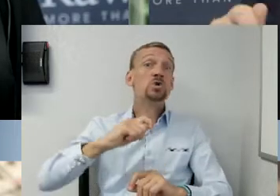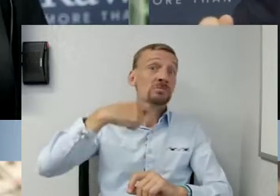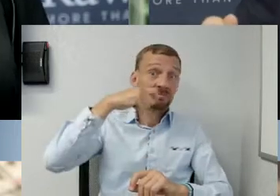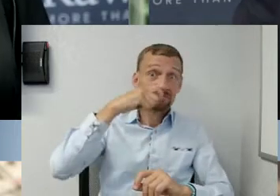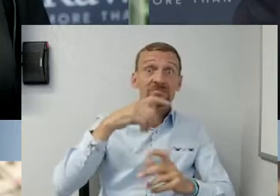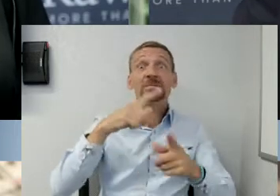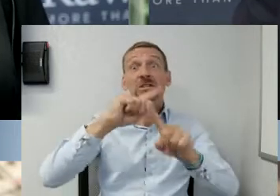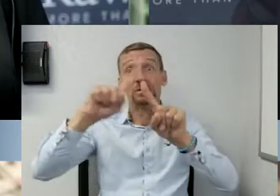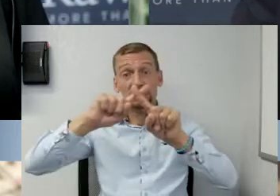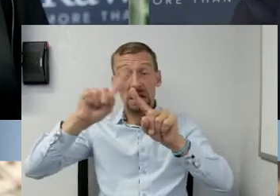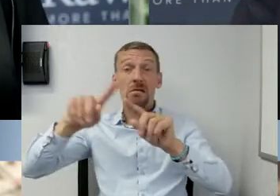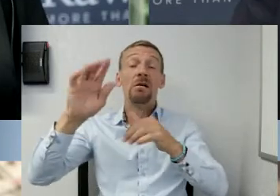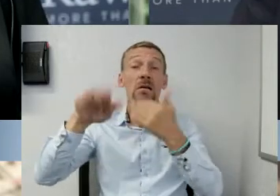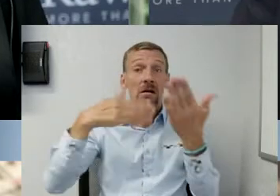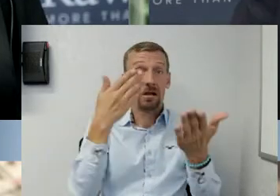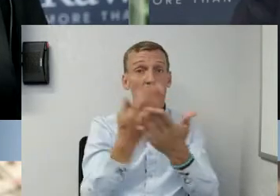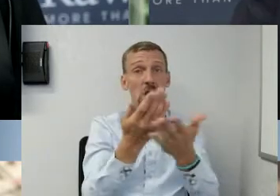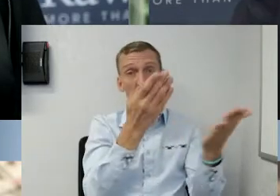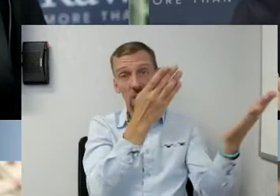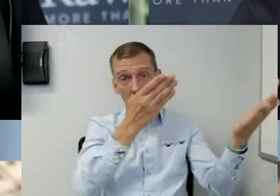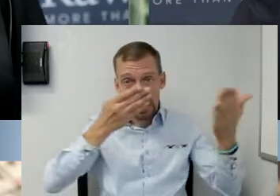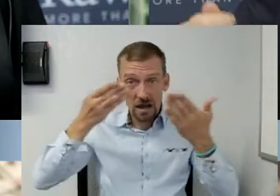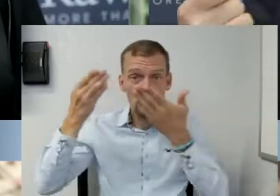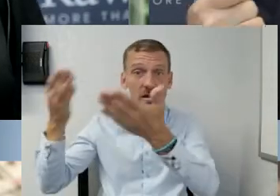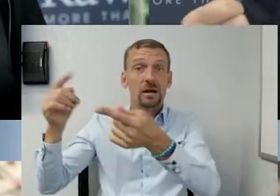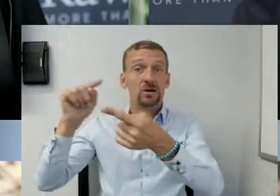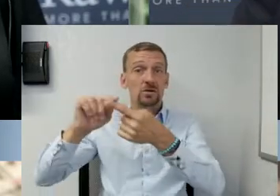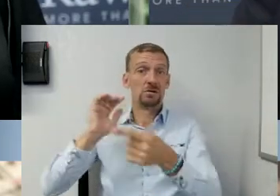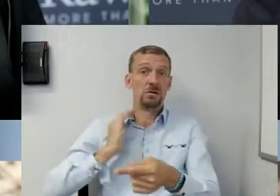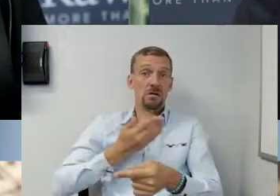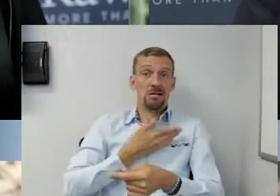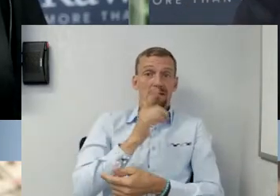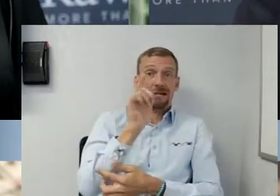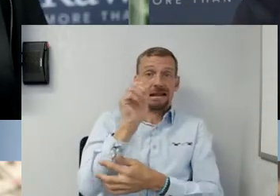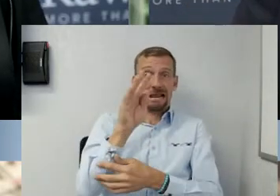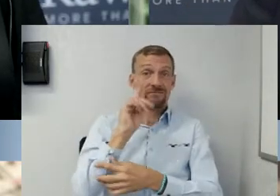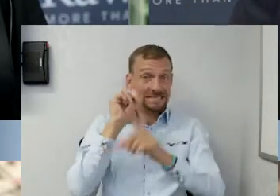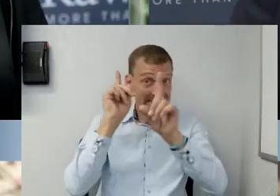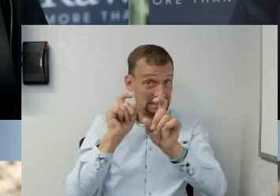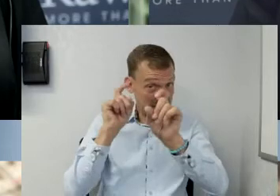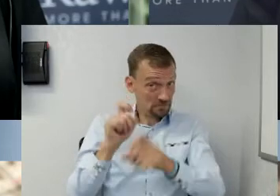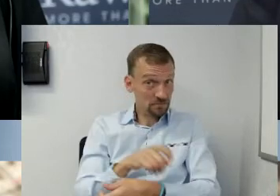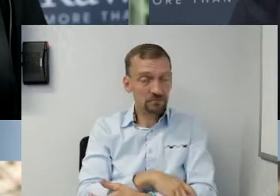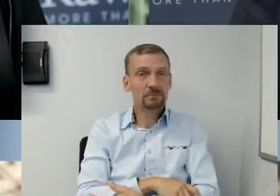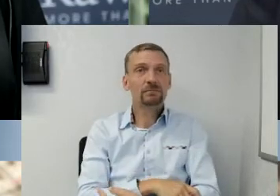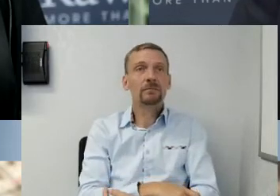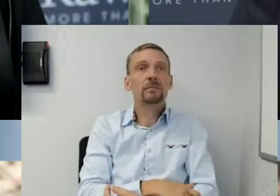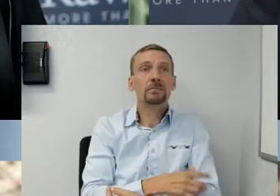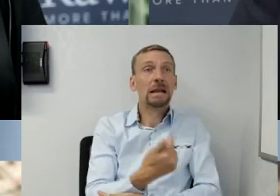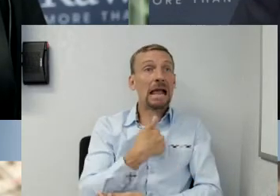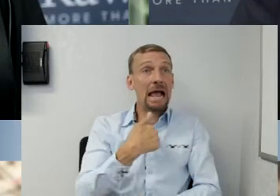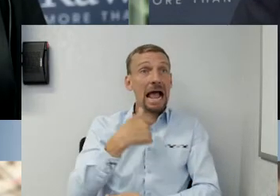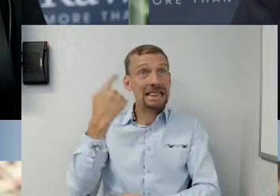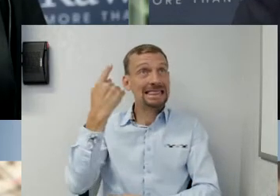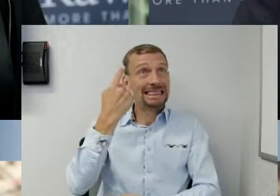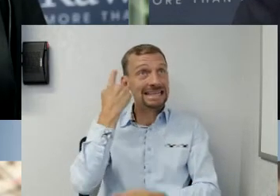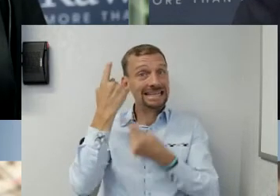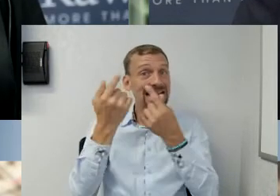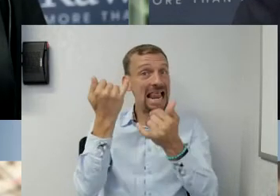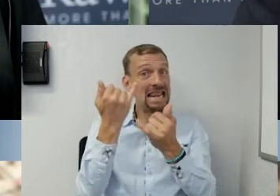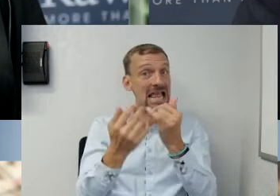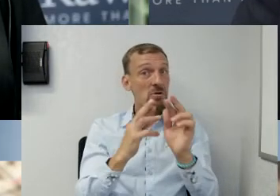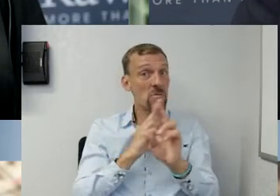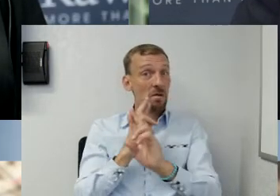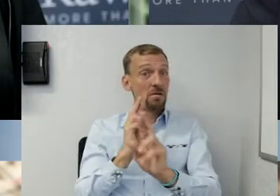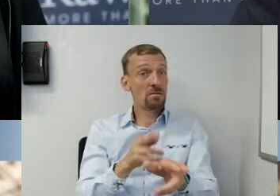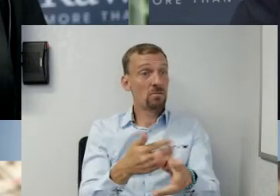and then bringing the specimens back to our lab for testing. And I believe the last report I had